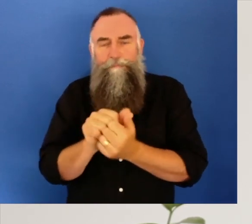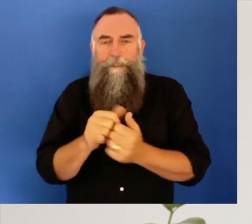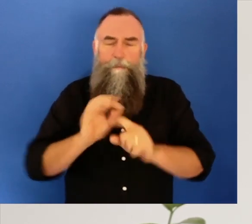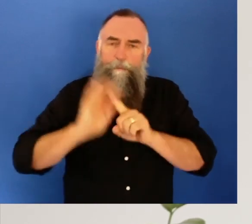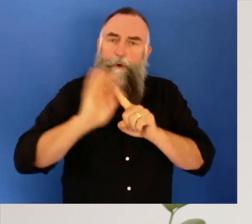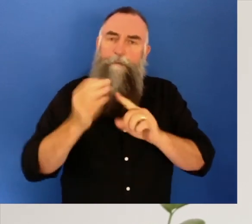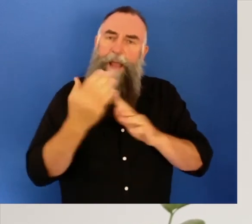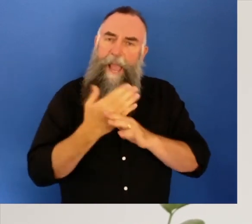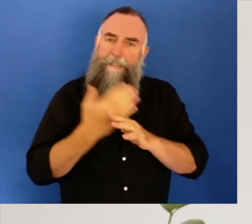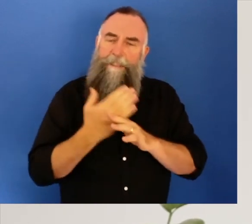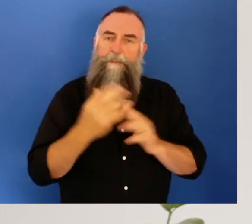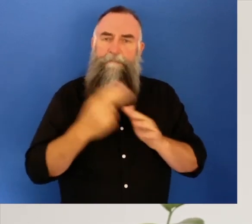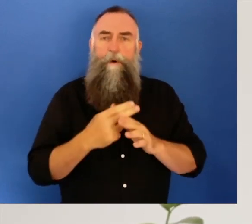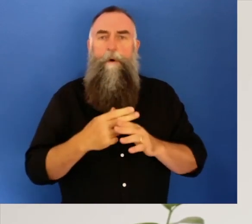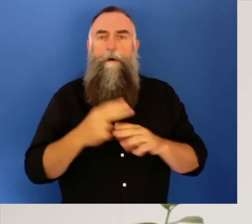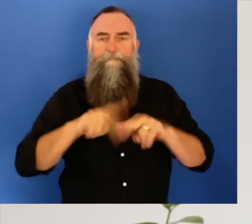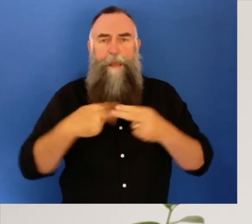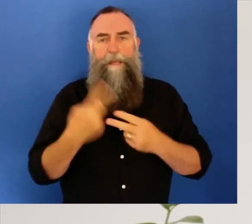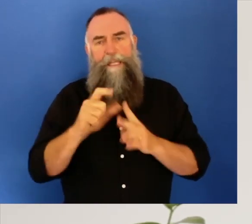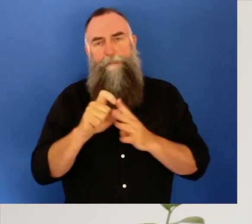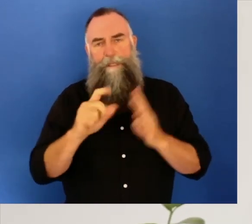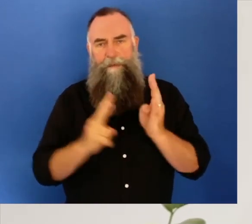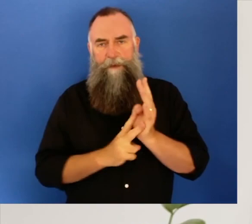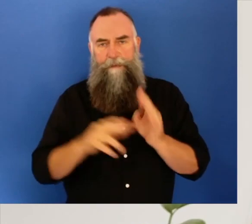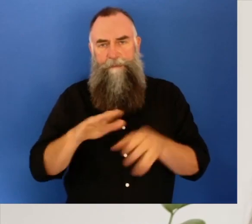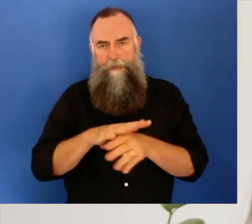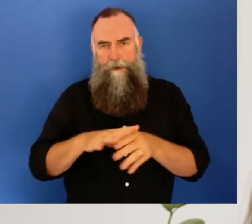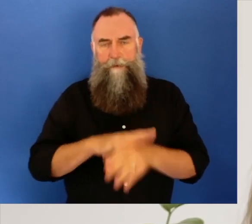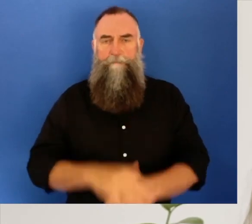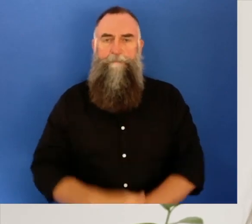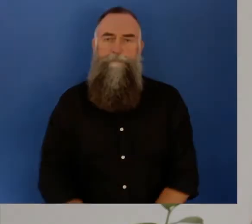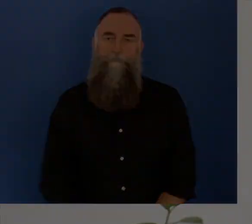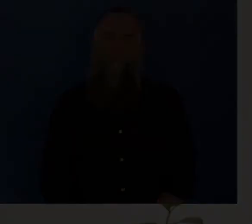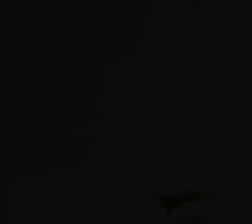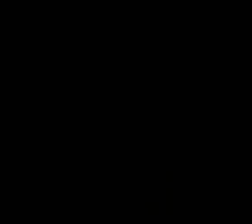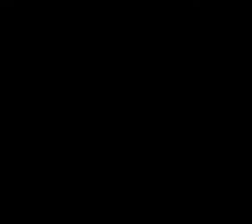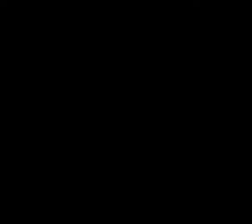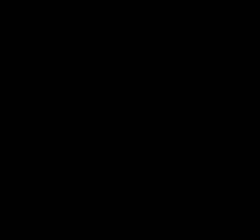collaborate on how we can better create access and inclusion in the domestic and family violence sector.